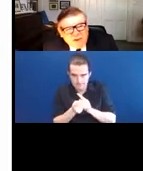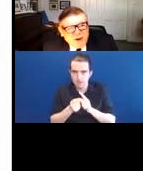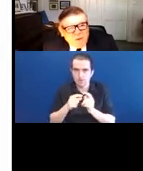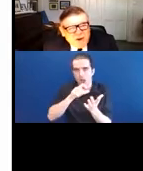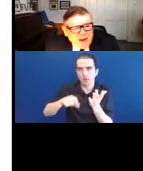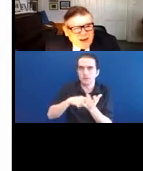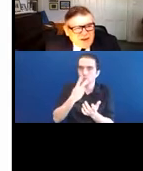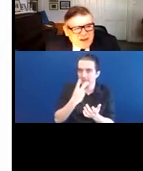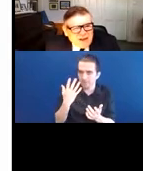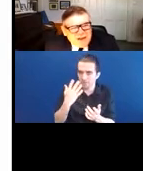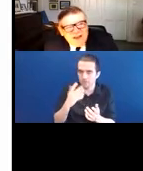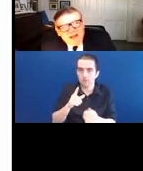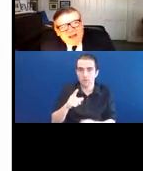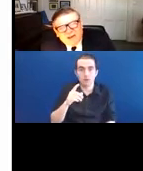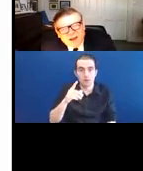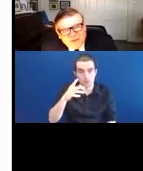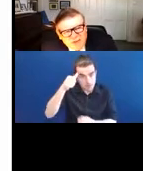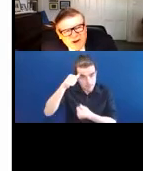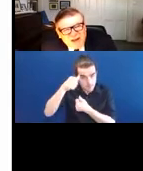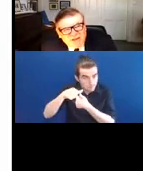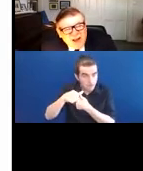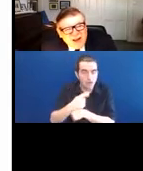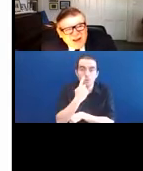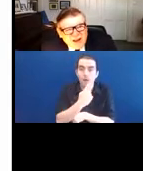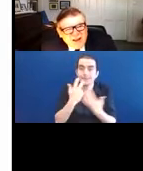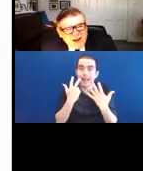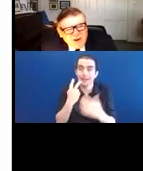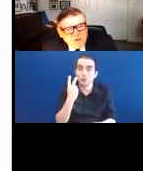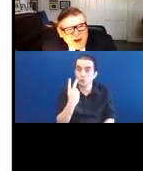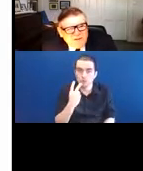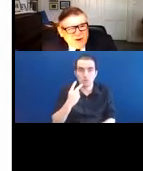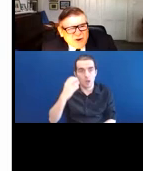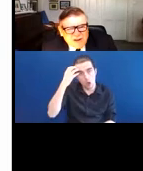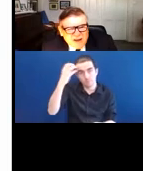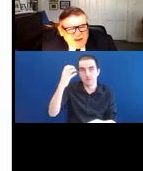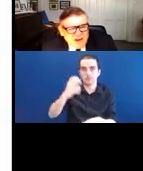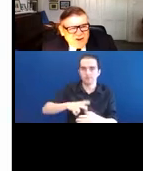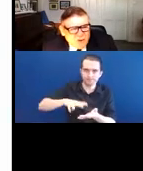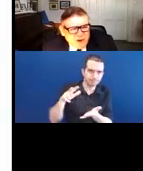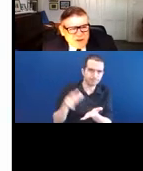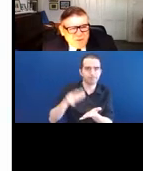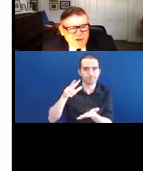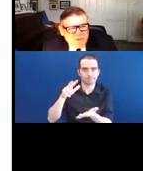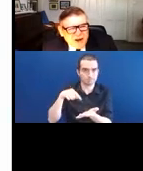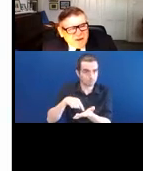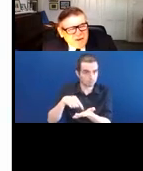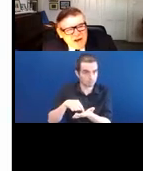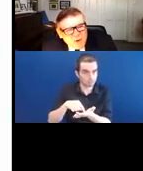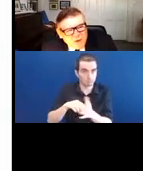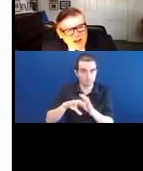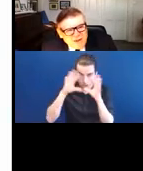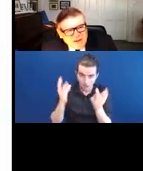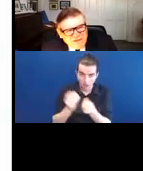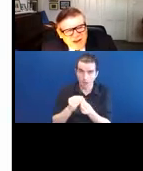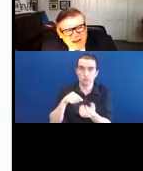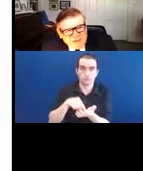50 of the Commonwealth countries, 3 have signed it, and only 1 have not touched it at all, which is Botswana. All